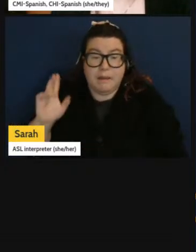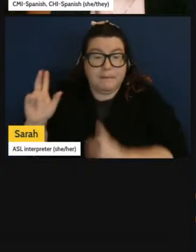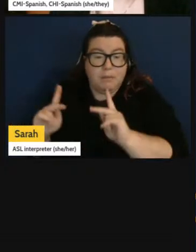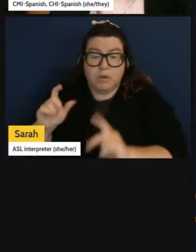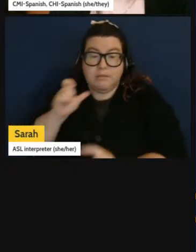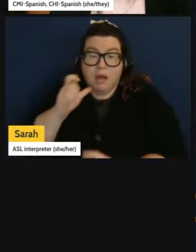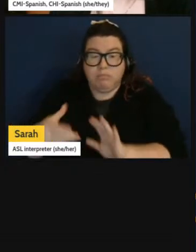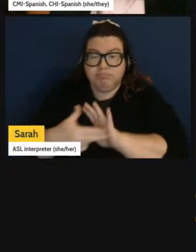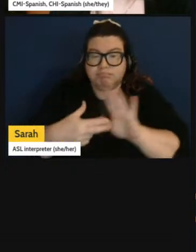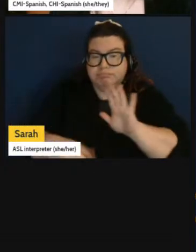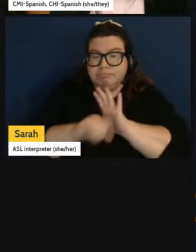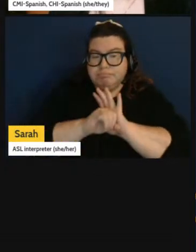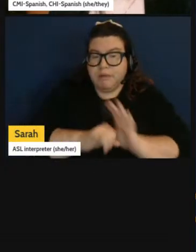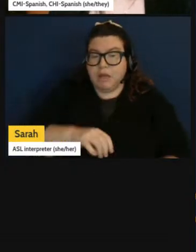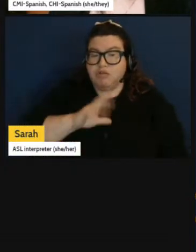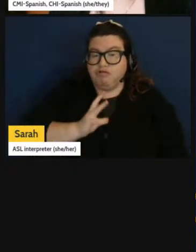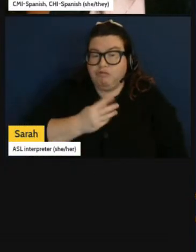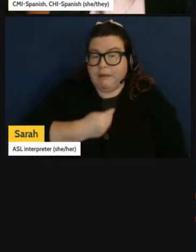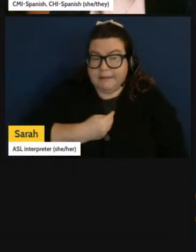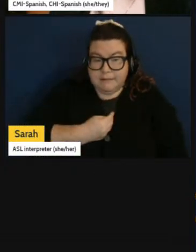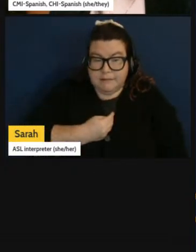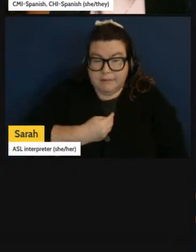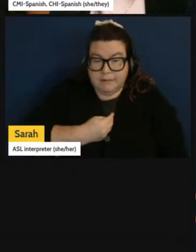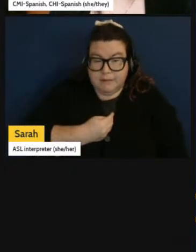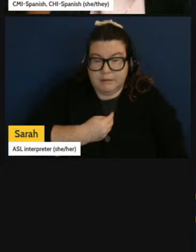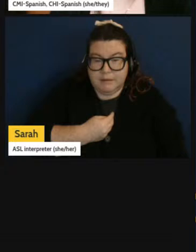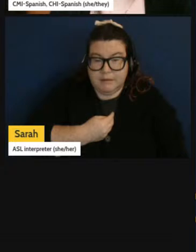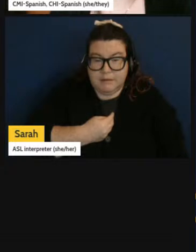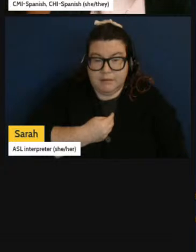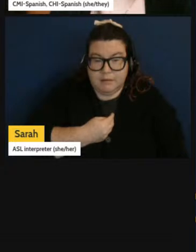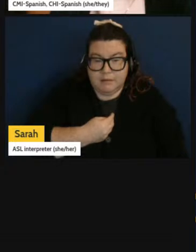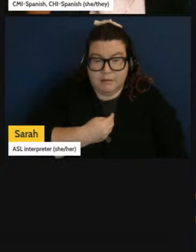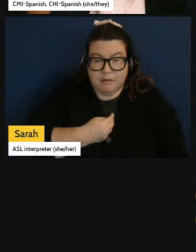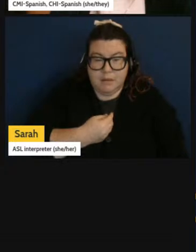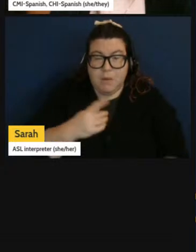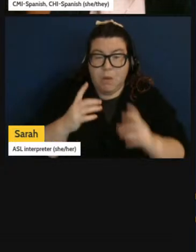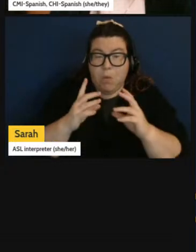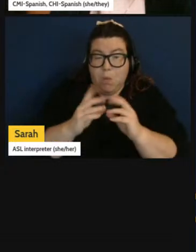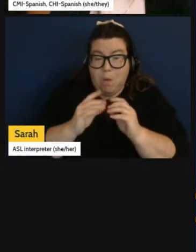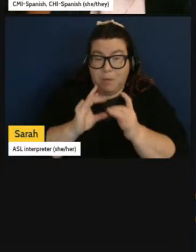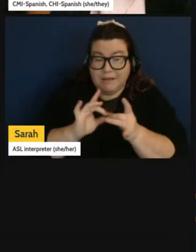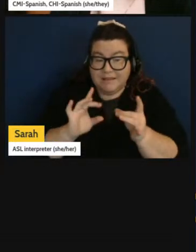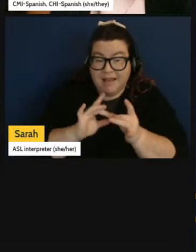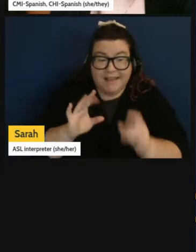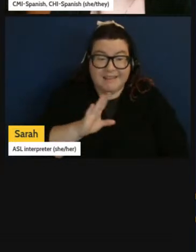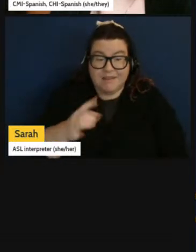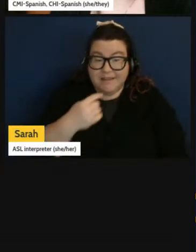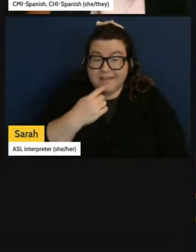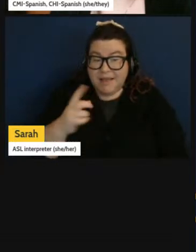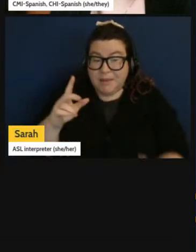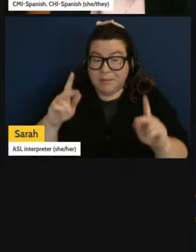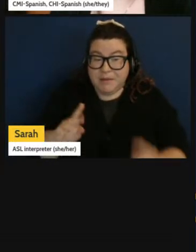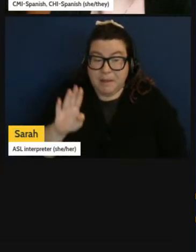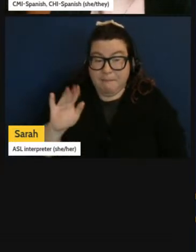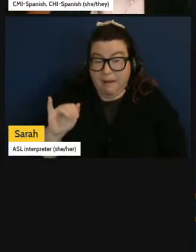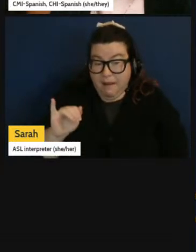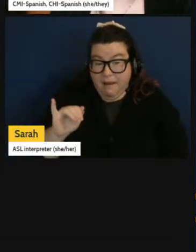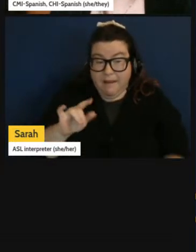trans. I will say just one last time, never tell a person who is bi